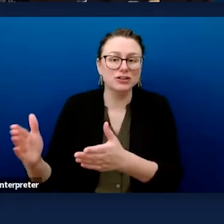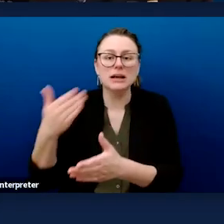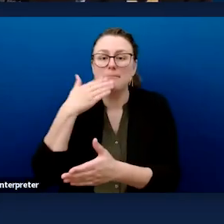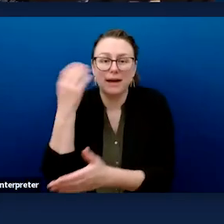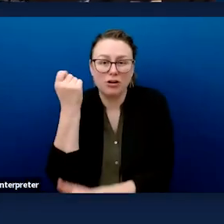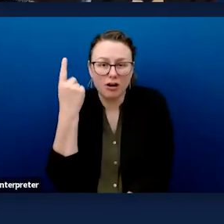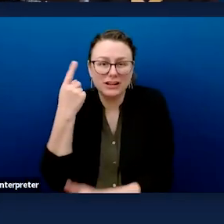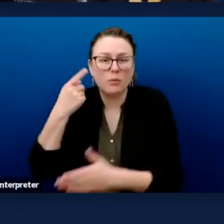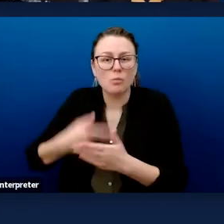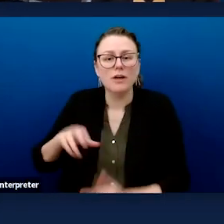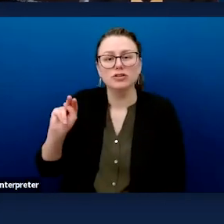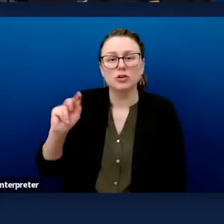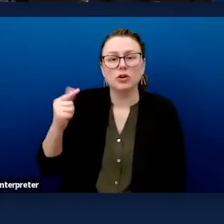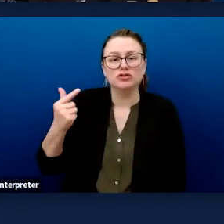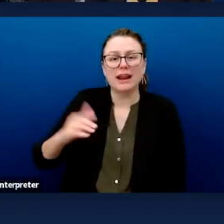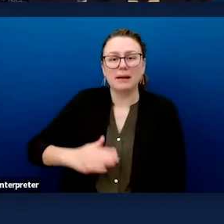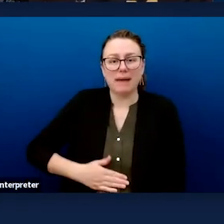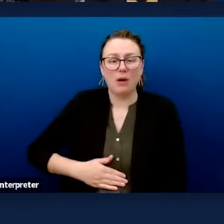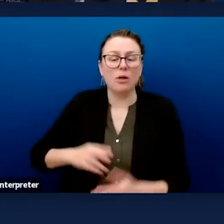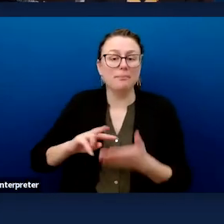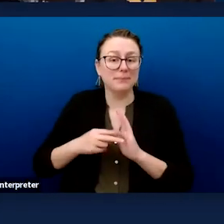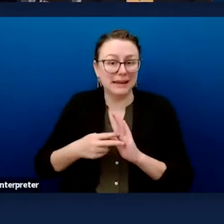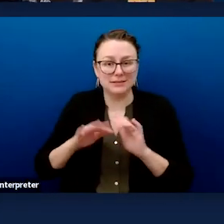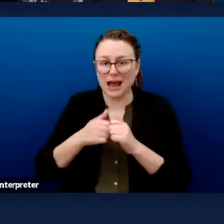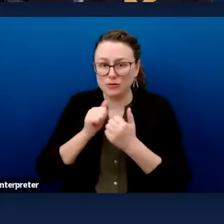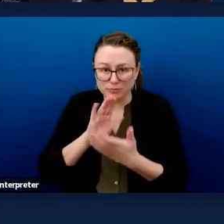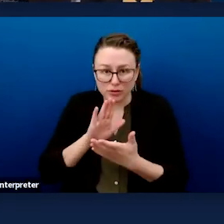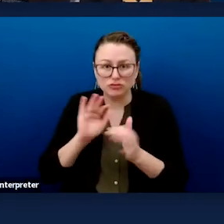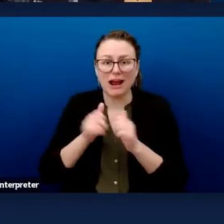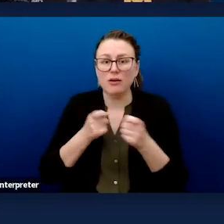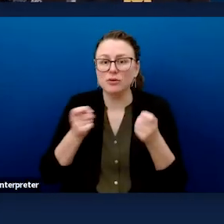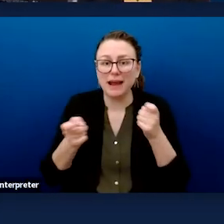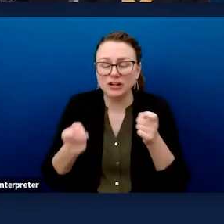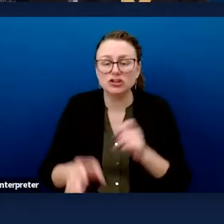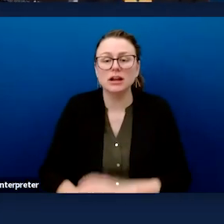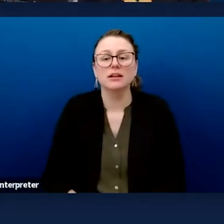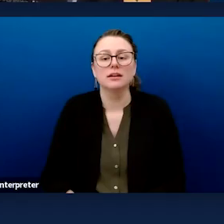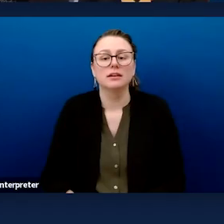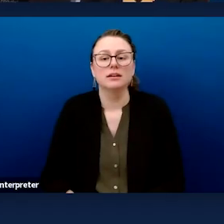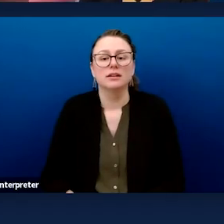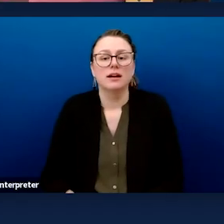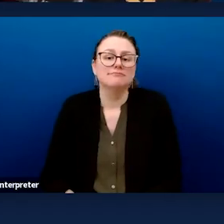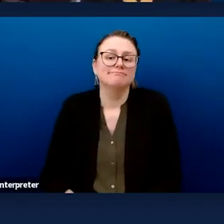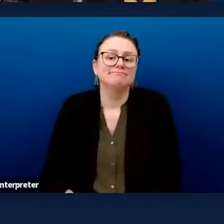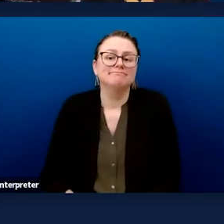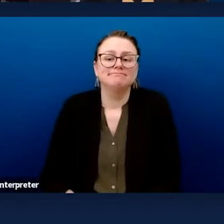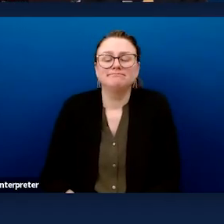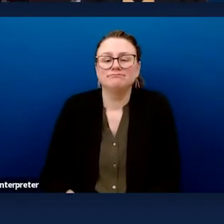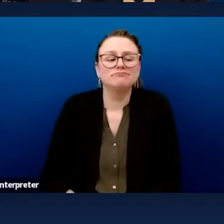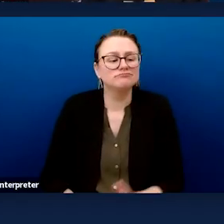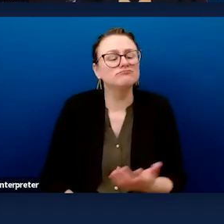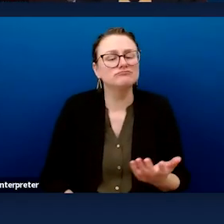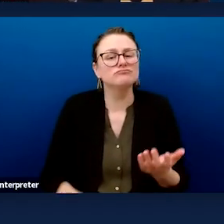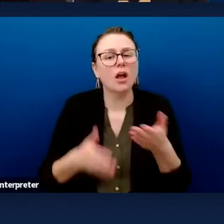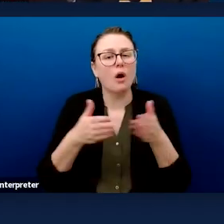what neurogenic bowel is and how to approach this and manage this. So, and I like